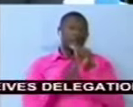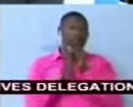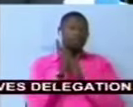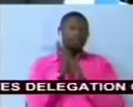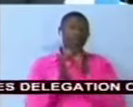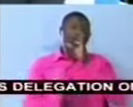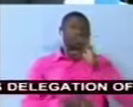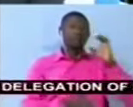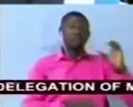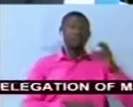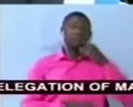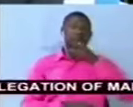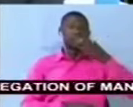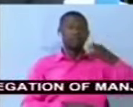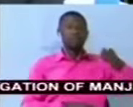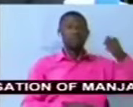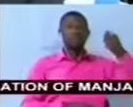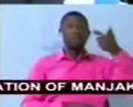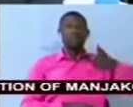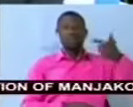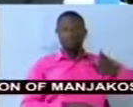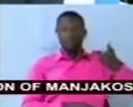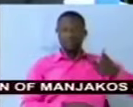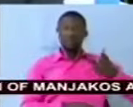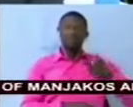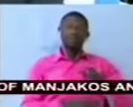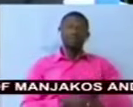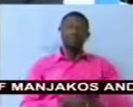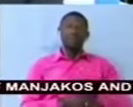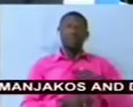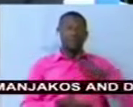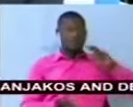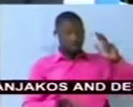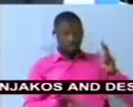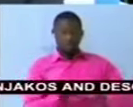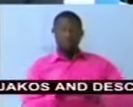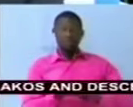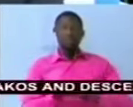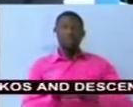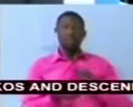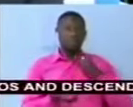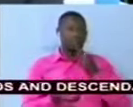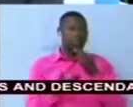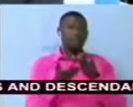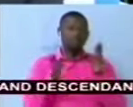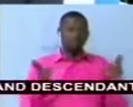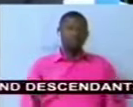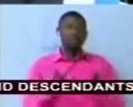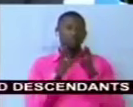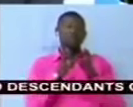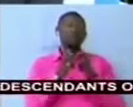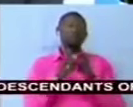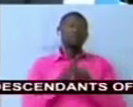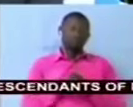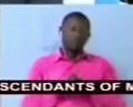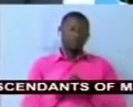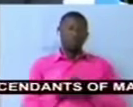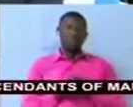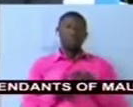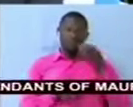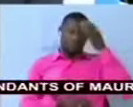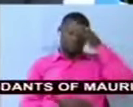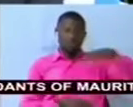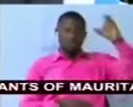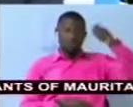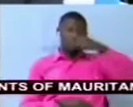Act 2017, approved the said recommendation. The Commission is working